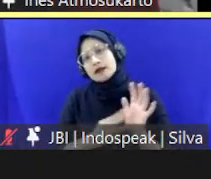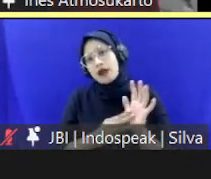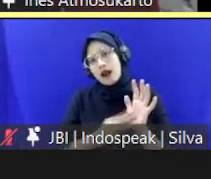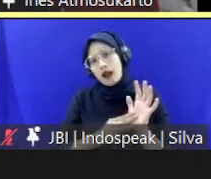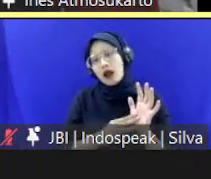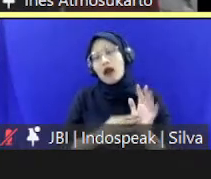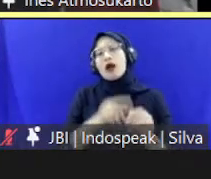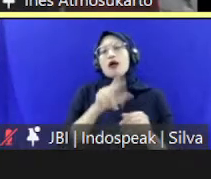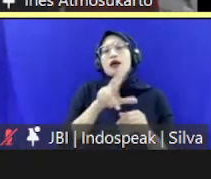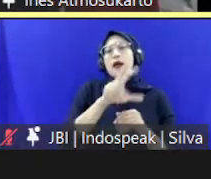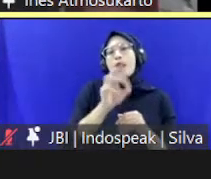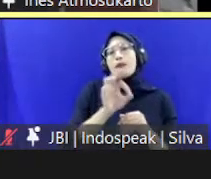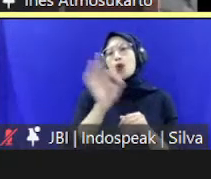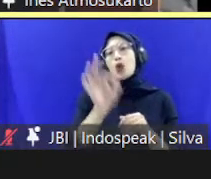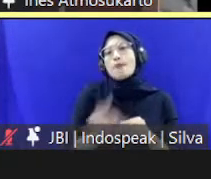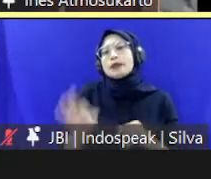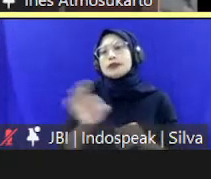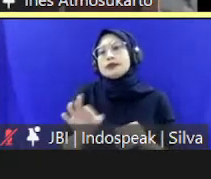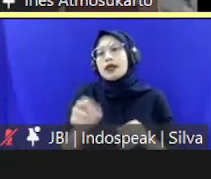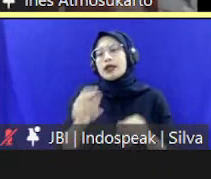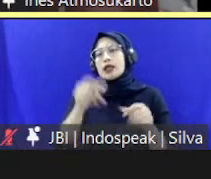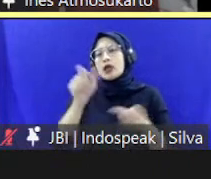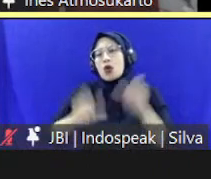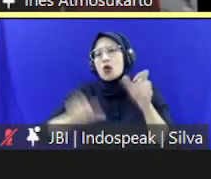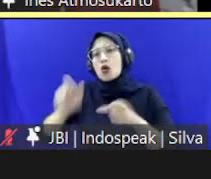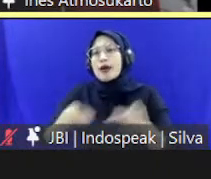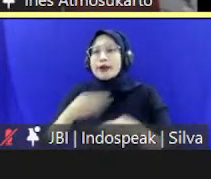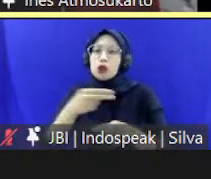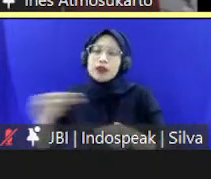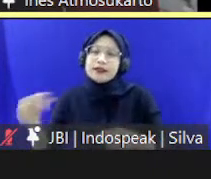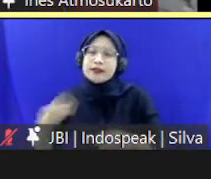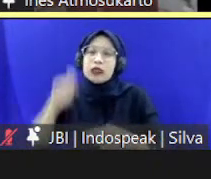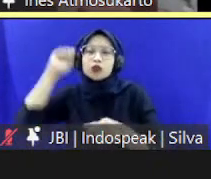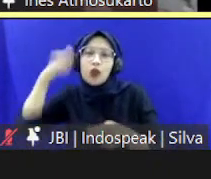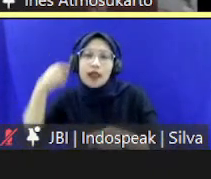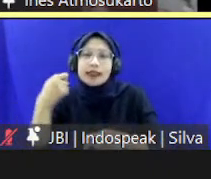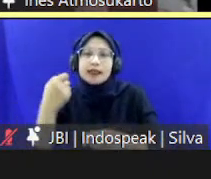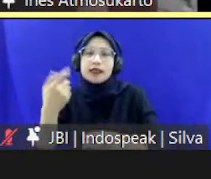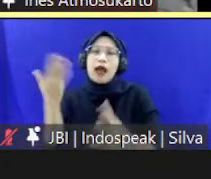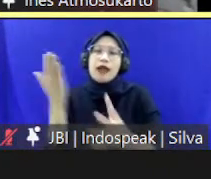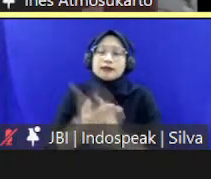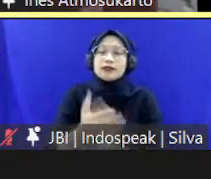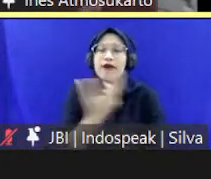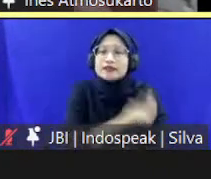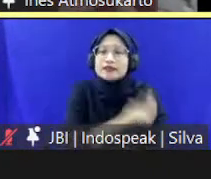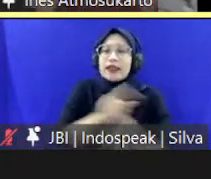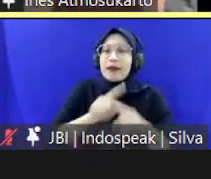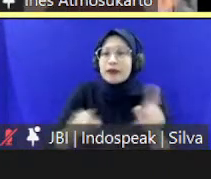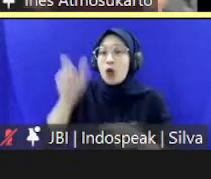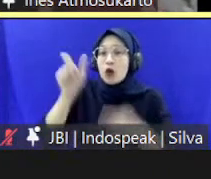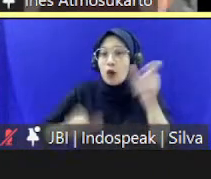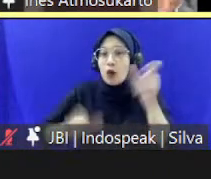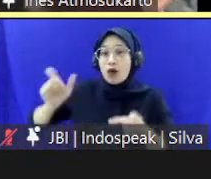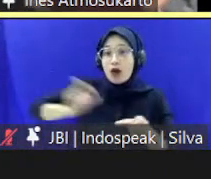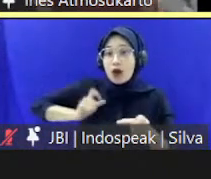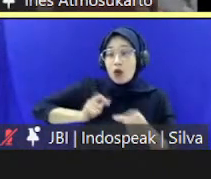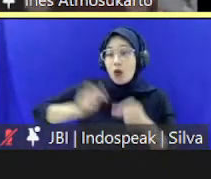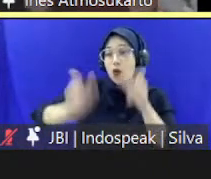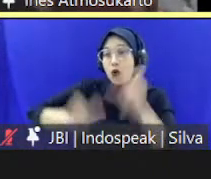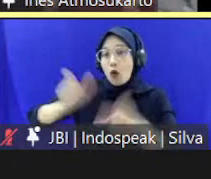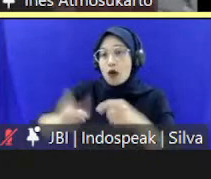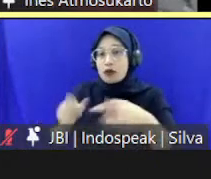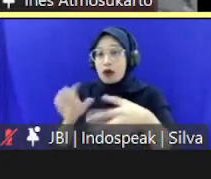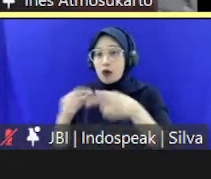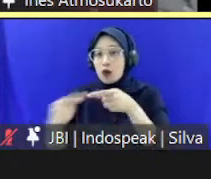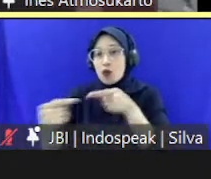80% of Indonesia's population is yet to get their 1st dose. Now, as a scientist, can't resist but reflect on